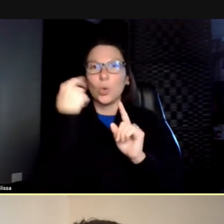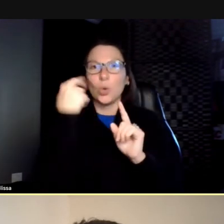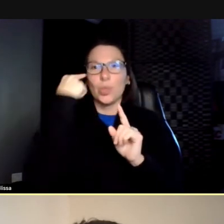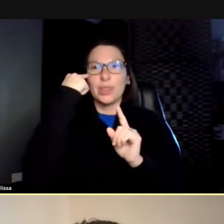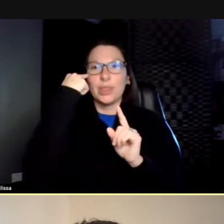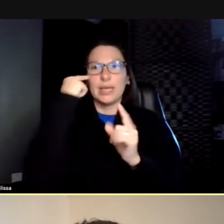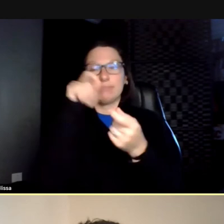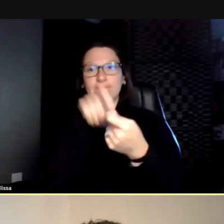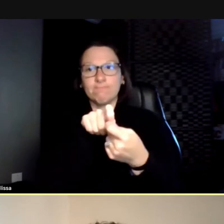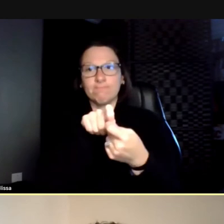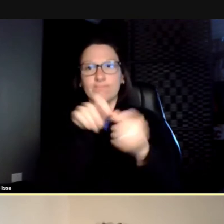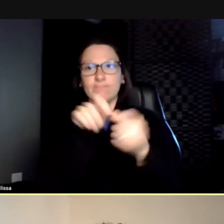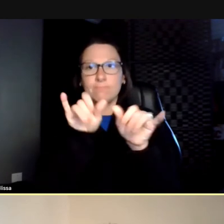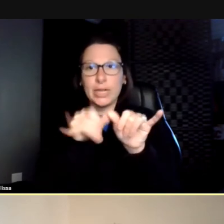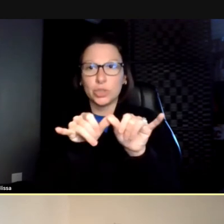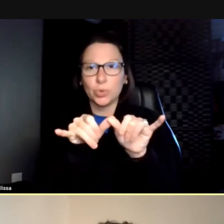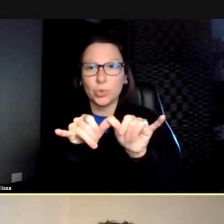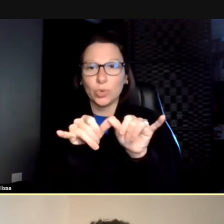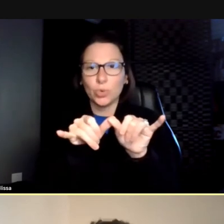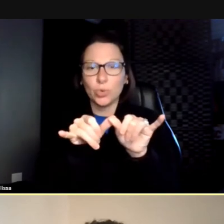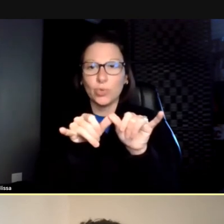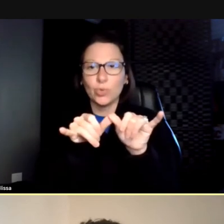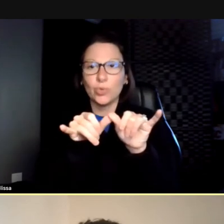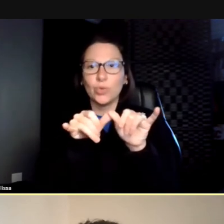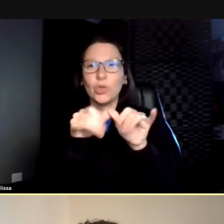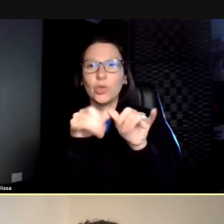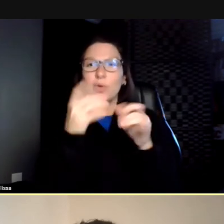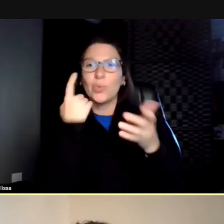and measurable. We think of it more as, an